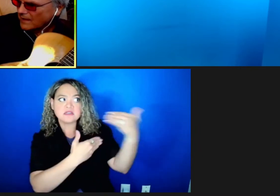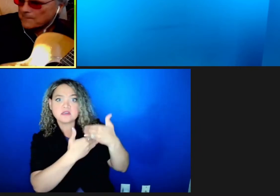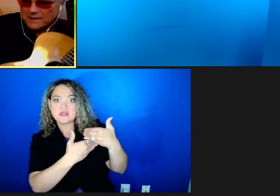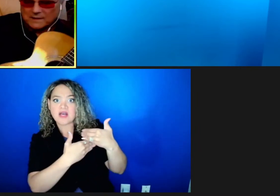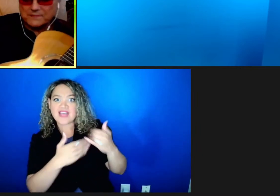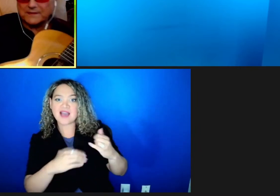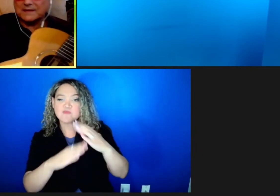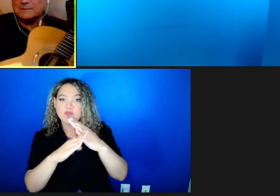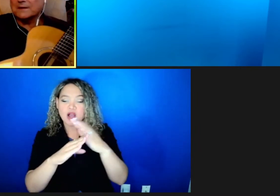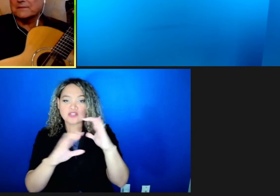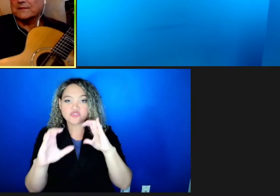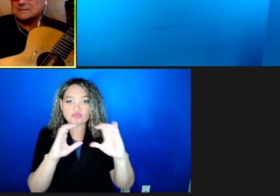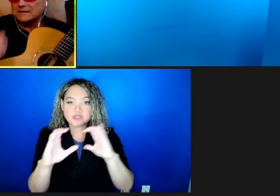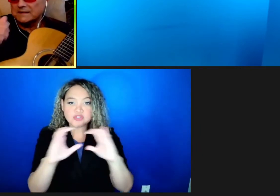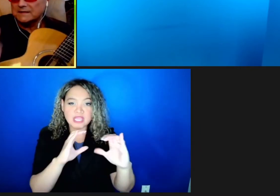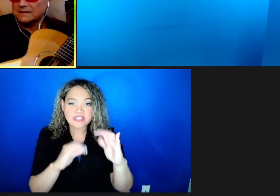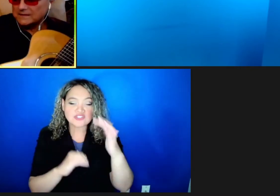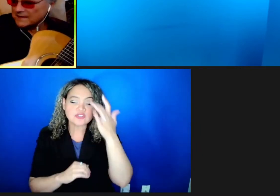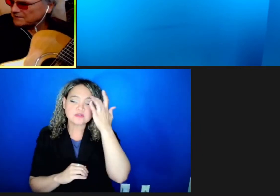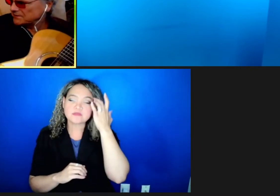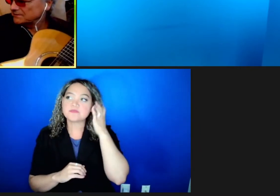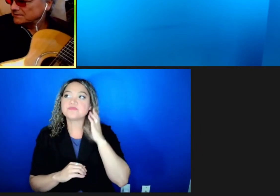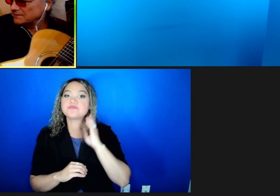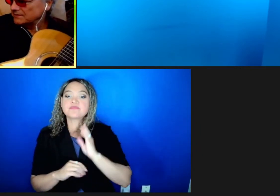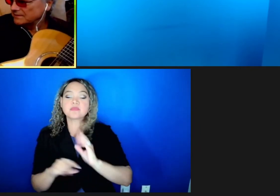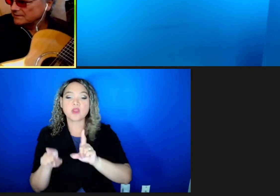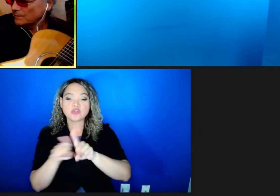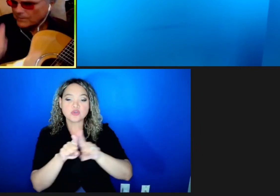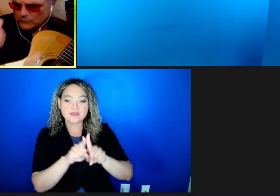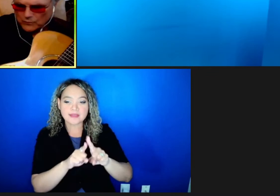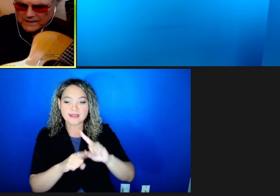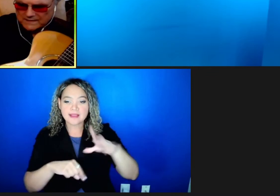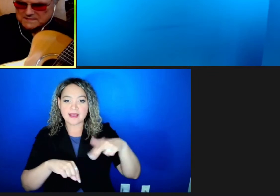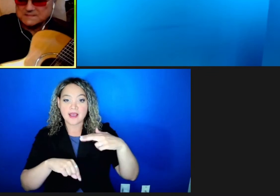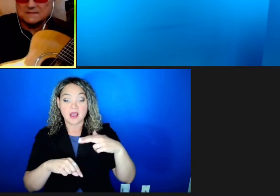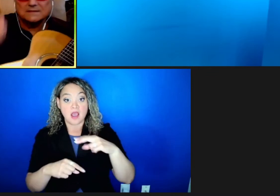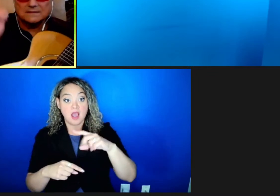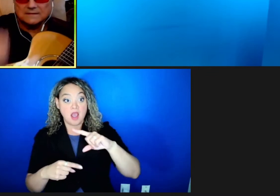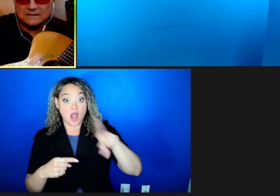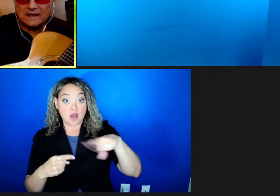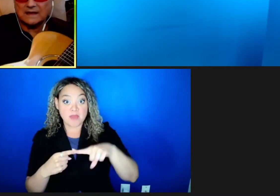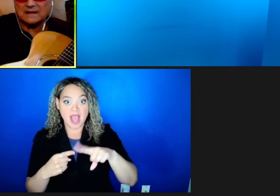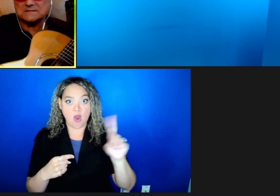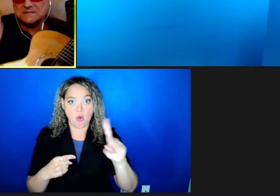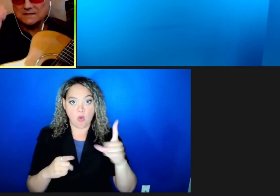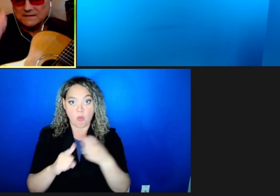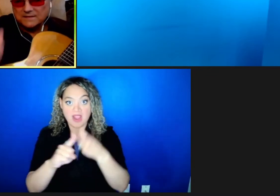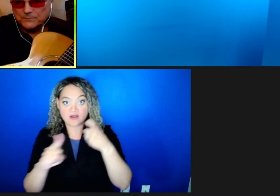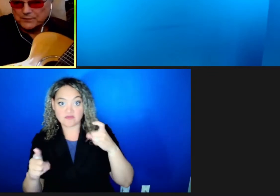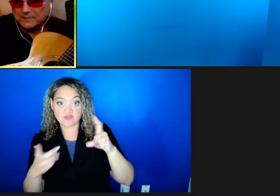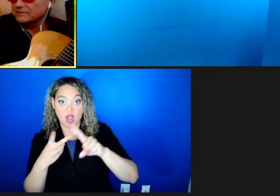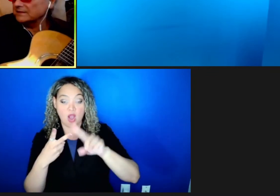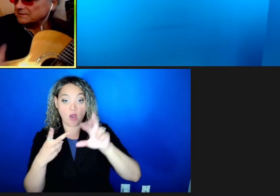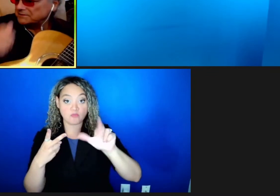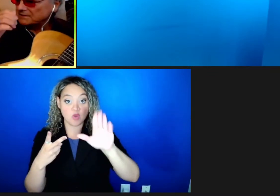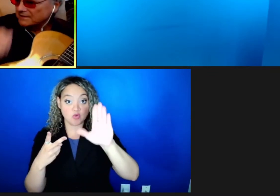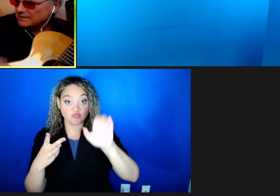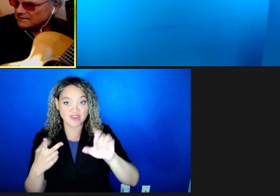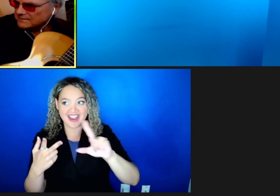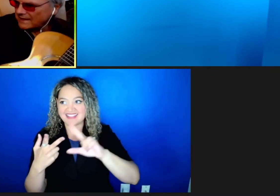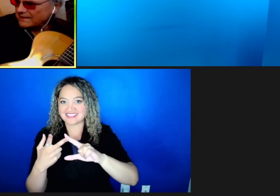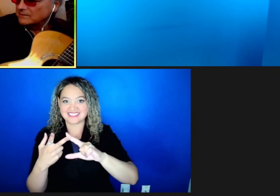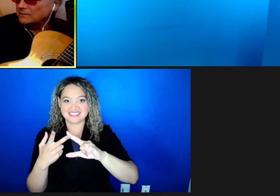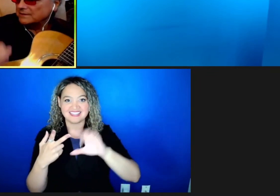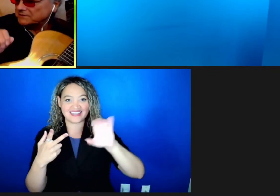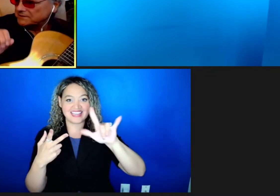communication. But I'm thinking about things like nationhood, absolutely, race, class, language, privilege, different